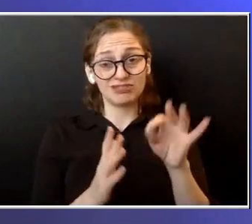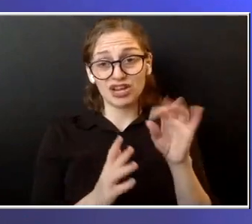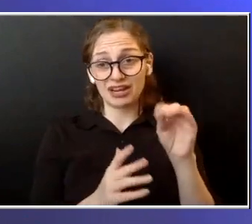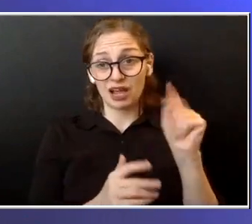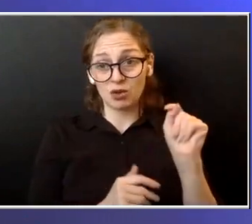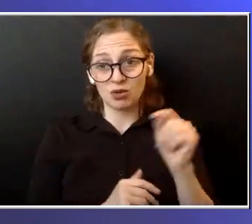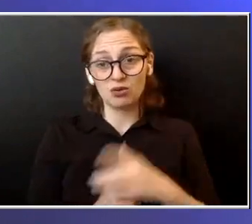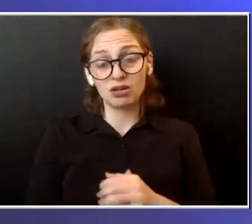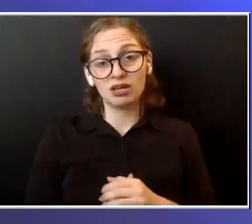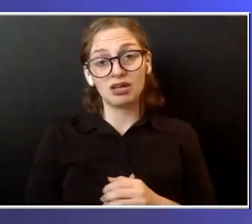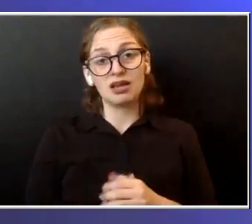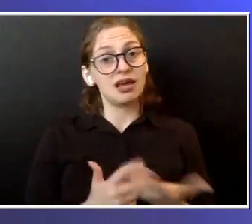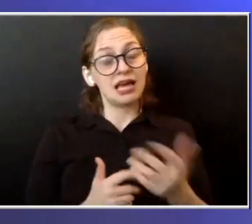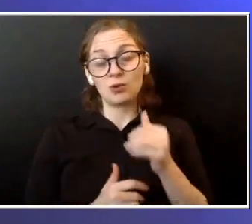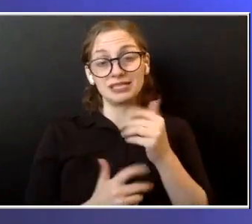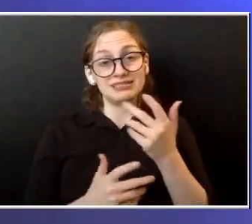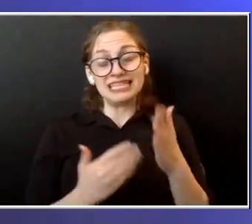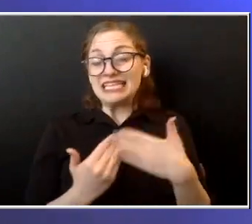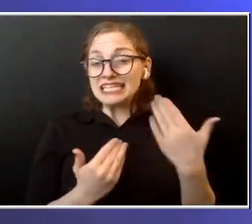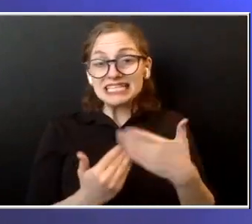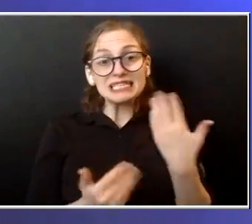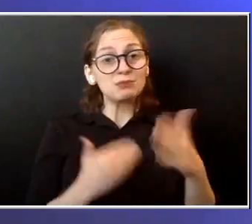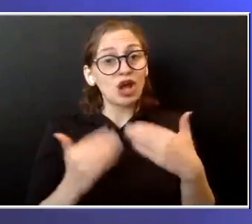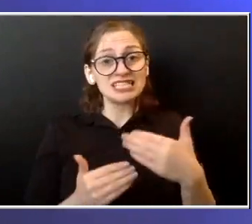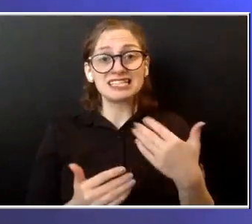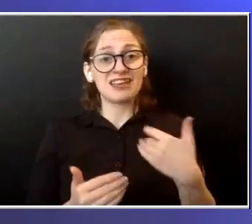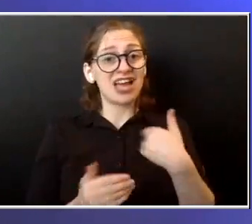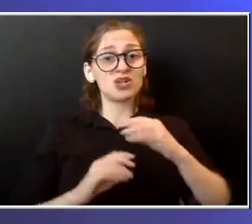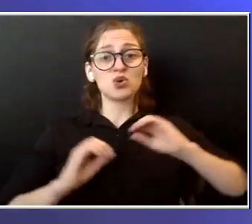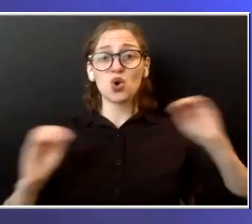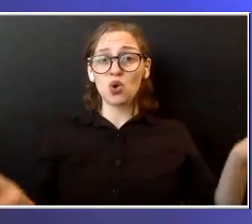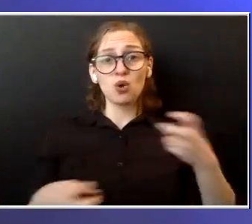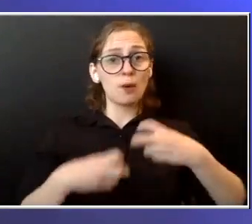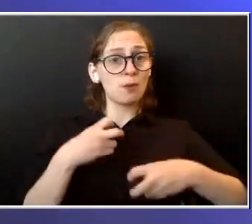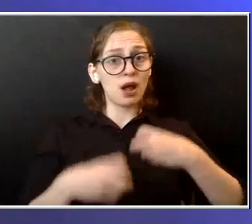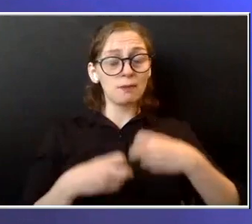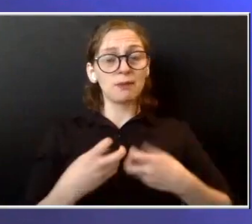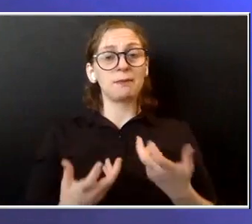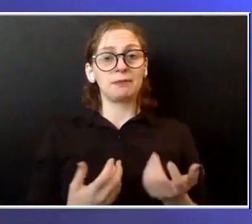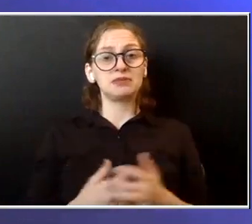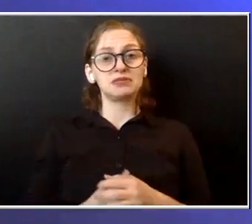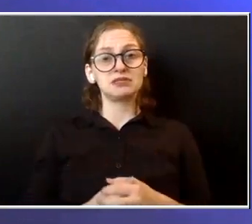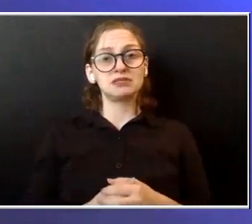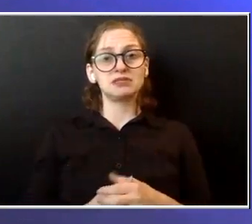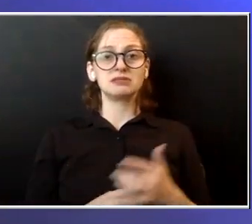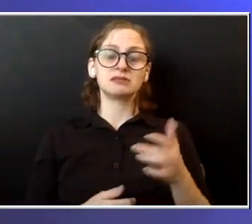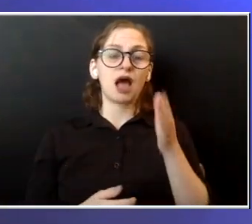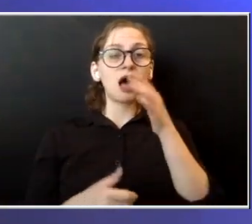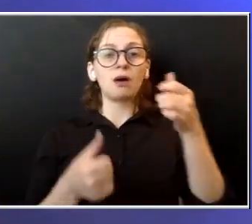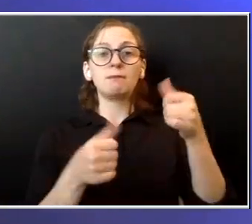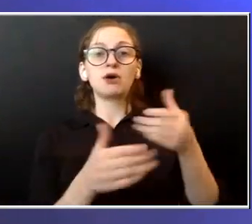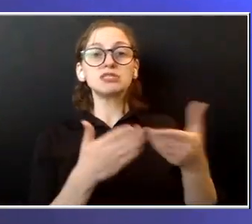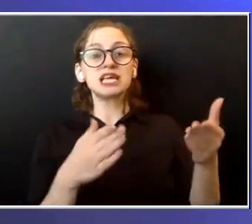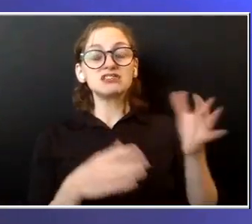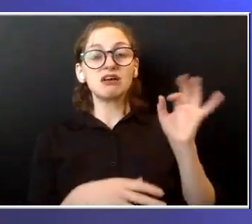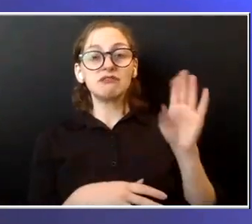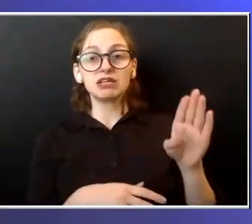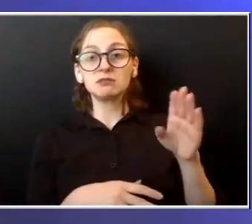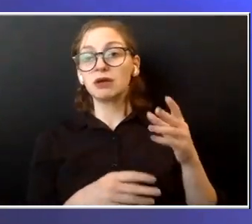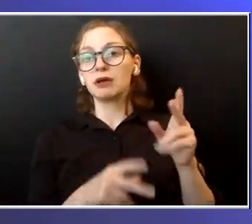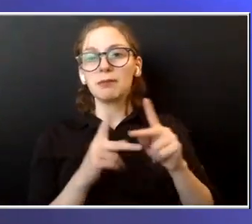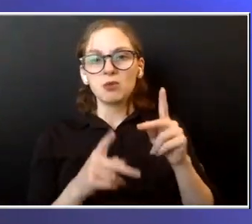no problems. I mean, it's like it never happened. People will stop, because I put things on Facebook, and they'll stop and say, "How have you been? How are you doing?" And I'm